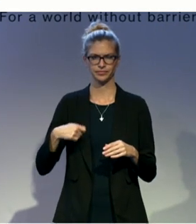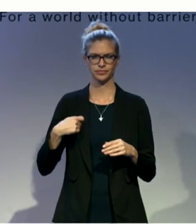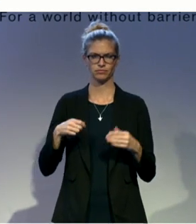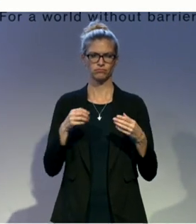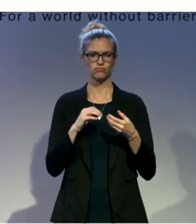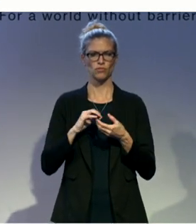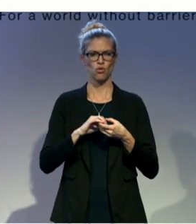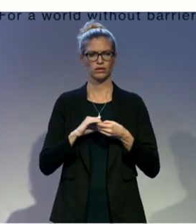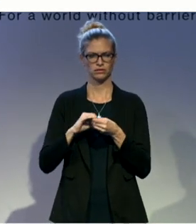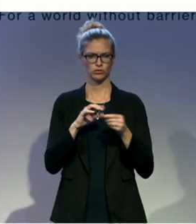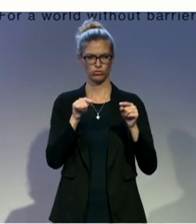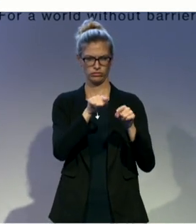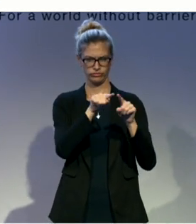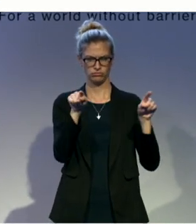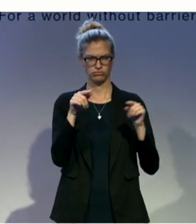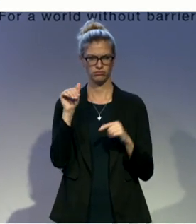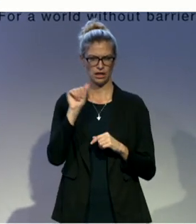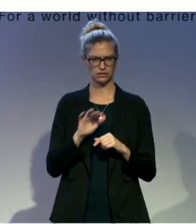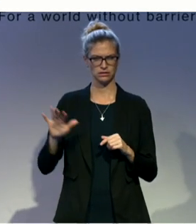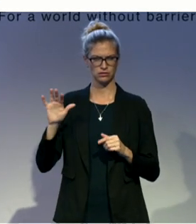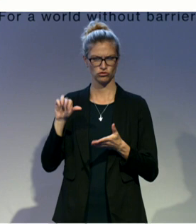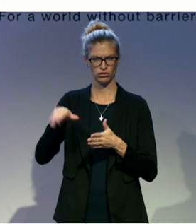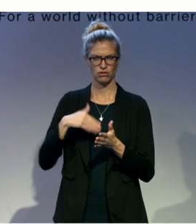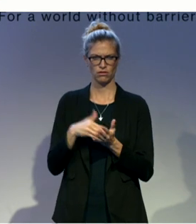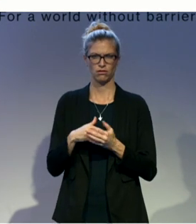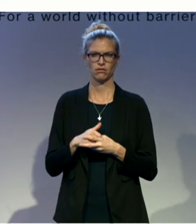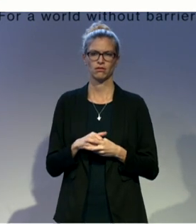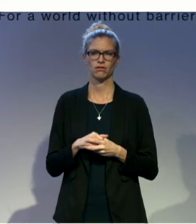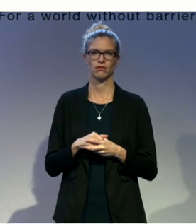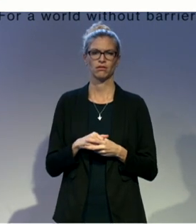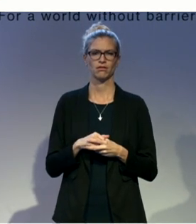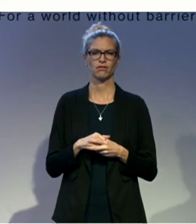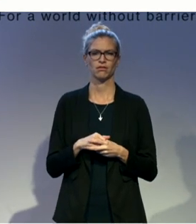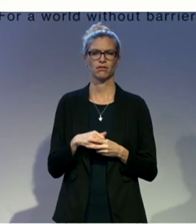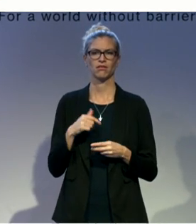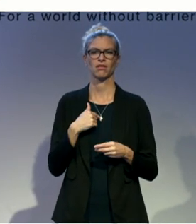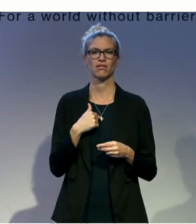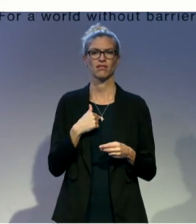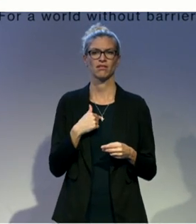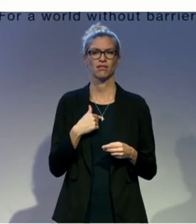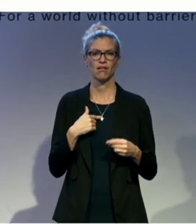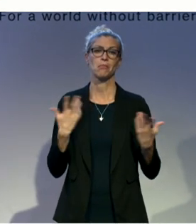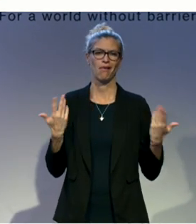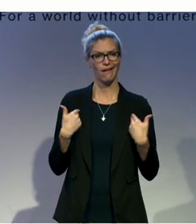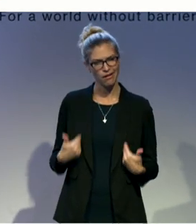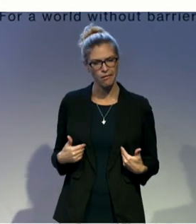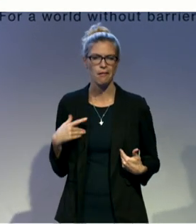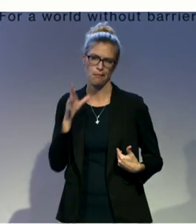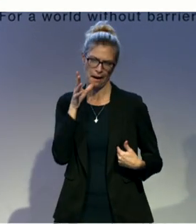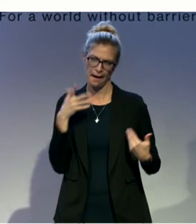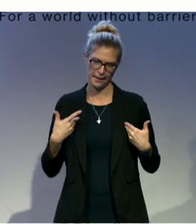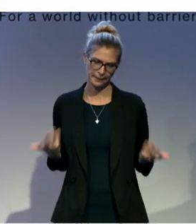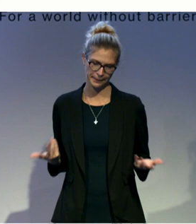De legelőször is anyuka vagyok. But first of all, I am a mother. A fiam 43 évvel ezelőtt született, súlyosan